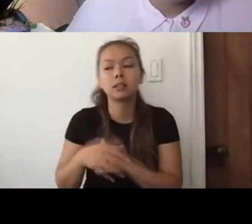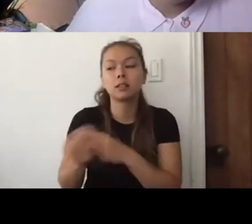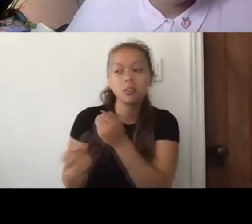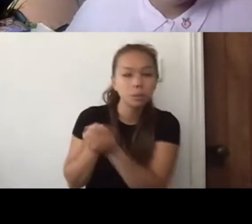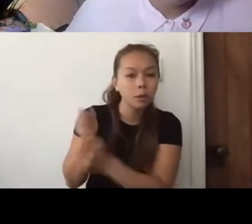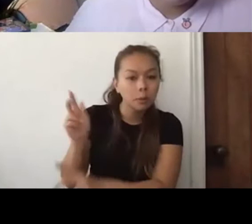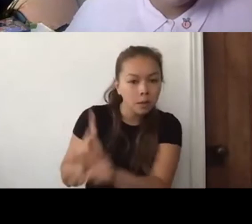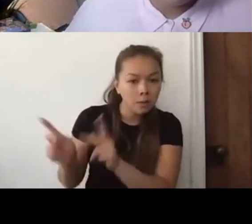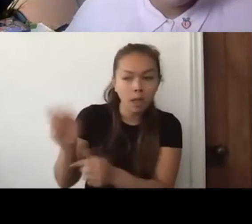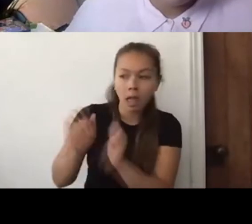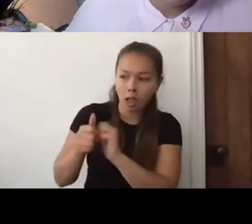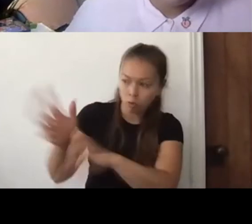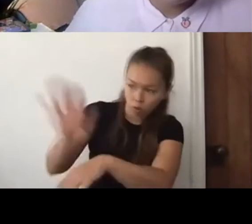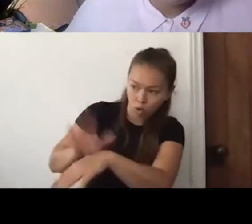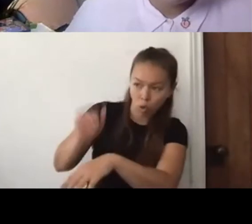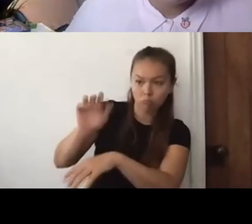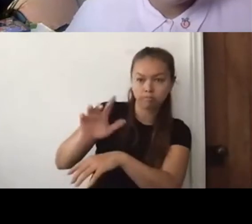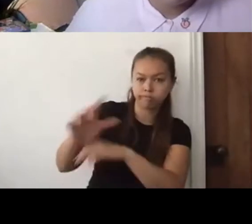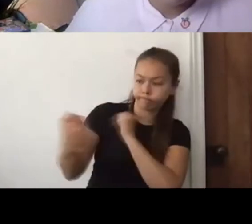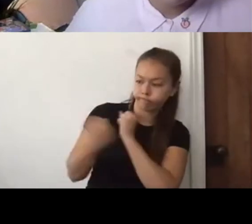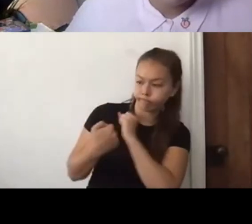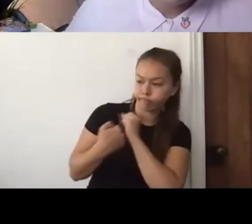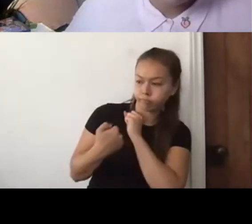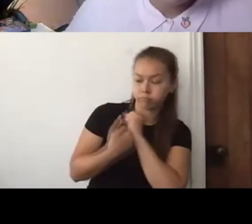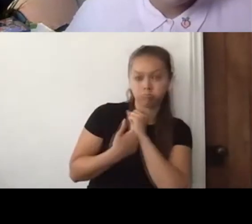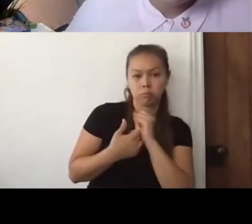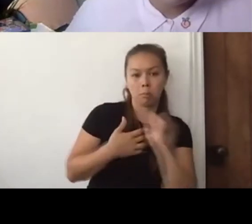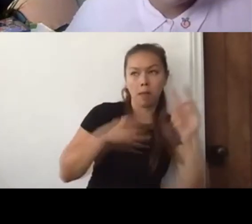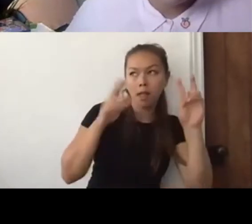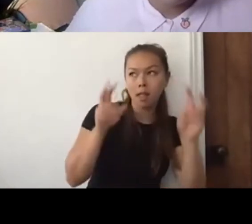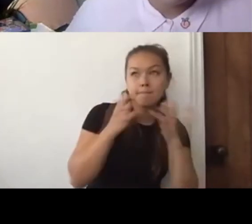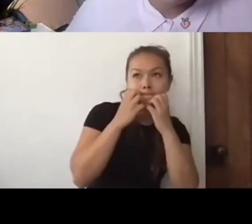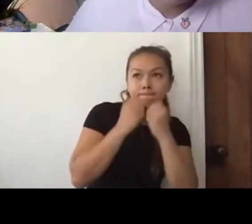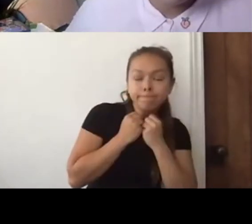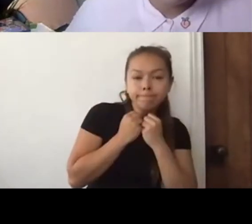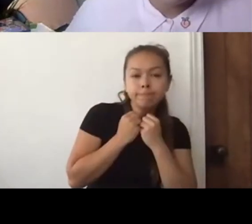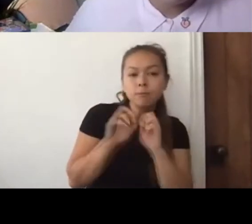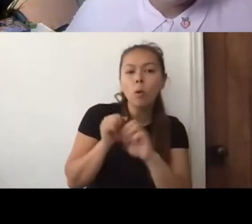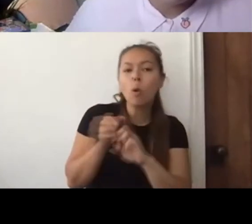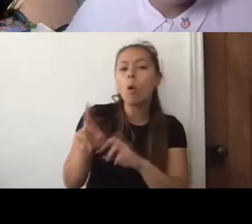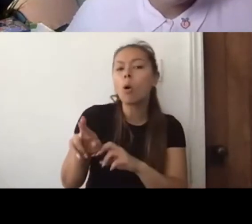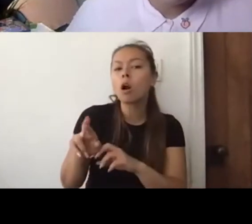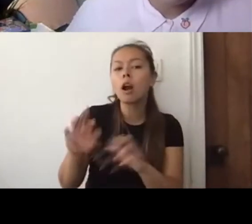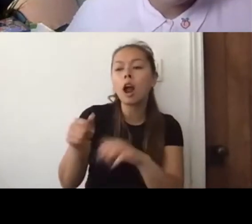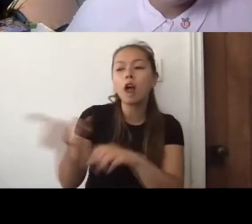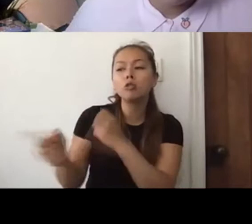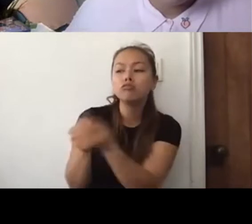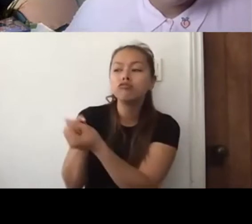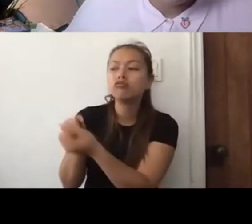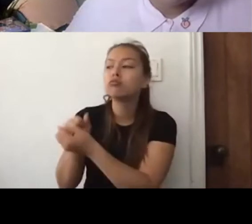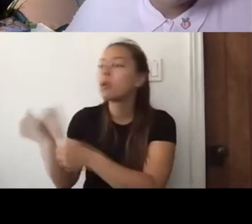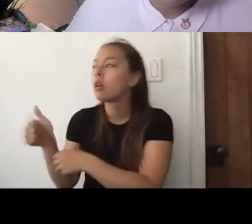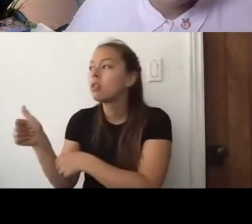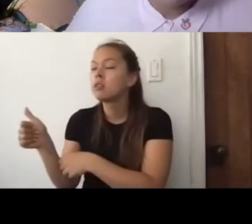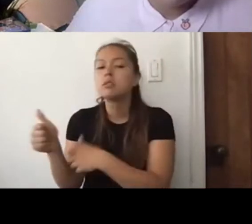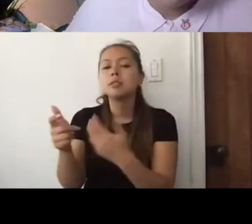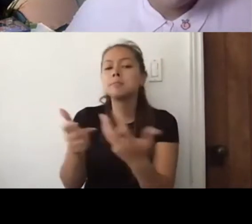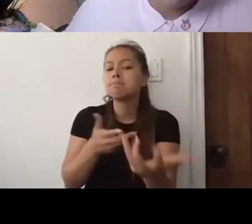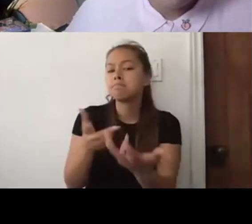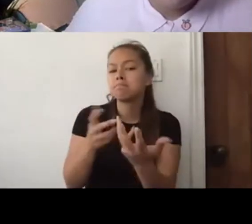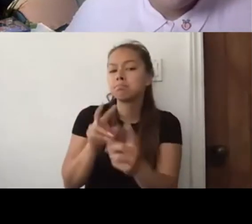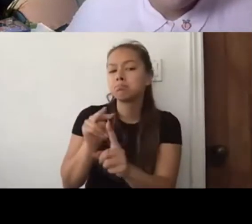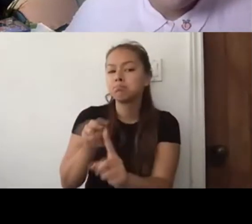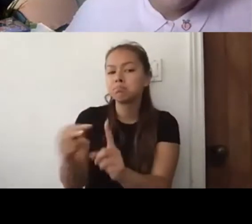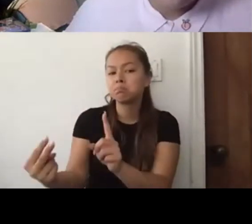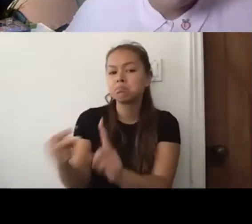and the causes that you're supporting, or how you support others. And you can kind of frame that either way, whatever you are excited to talk